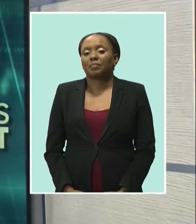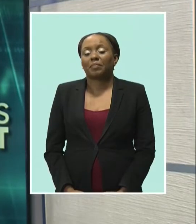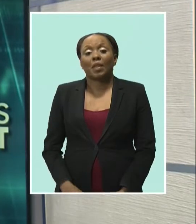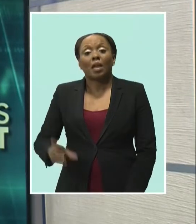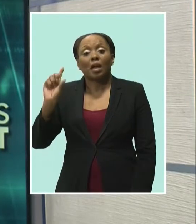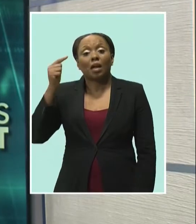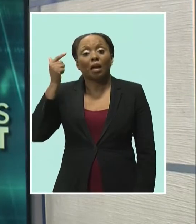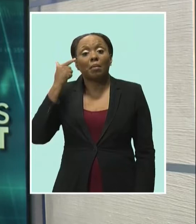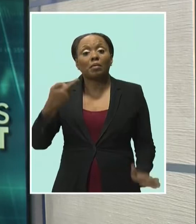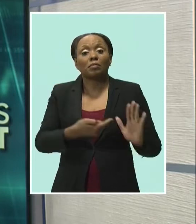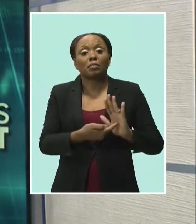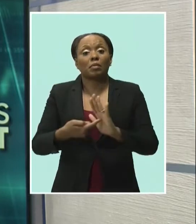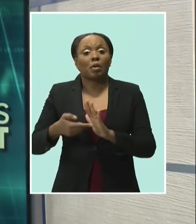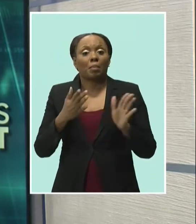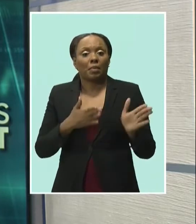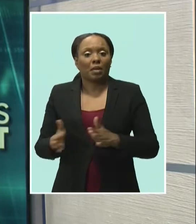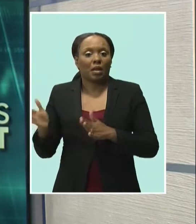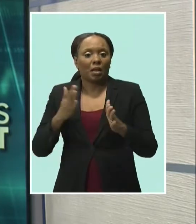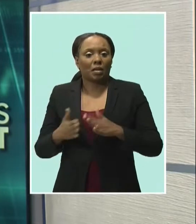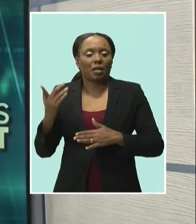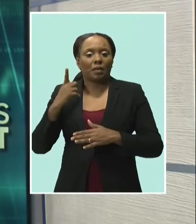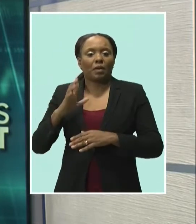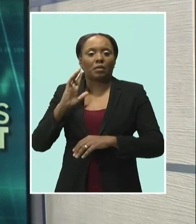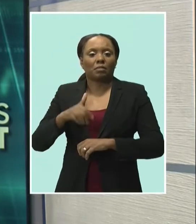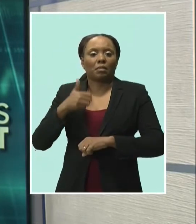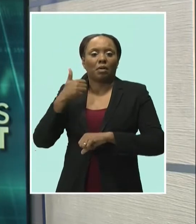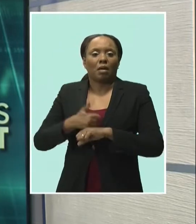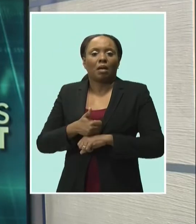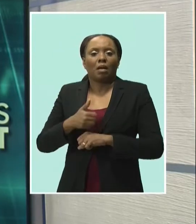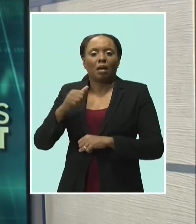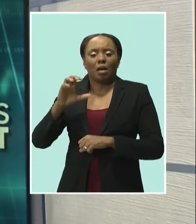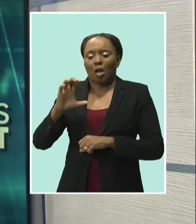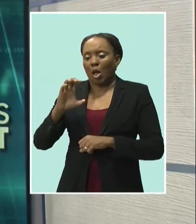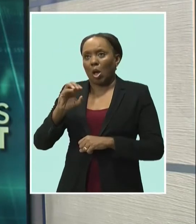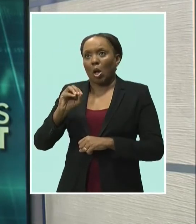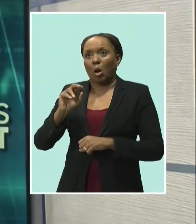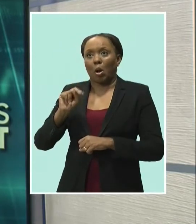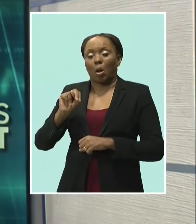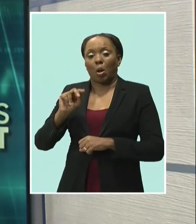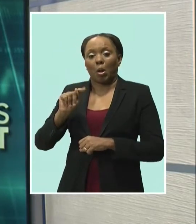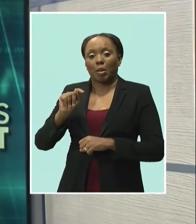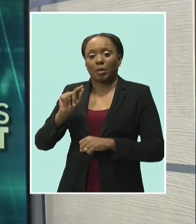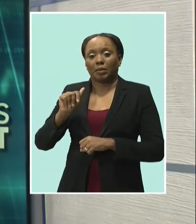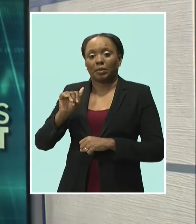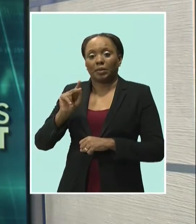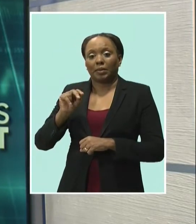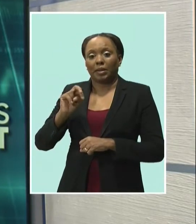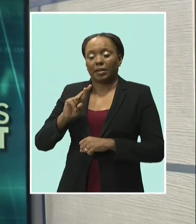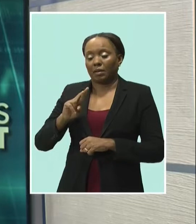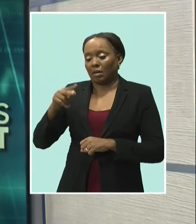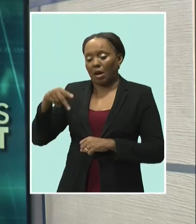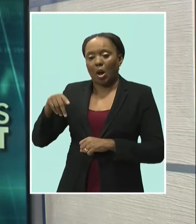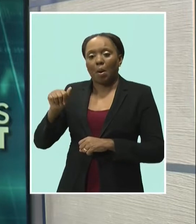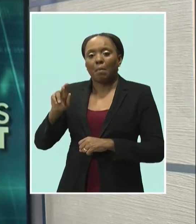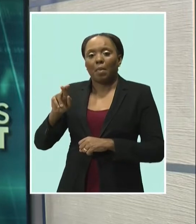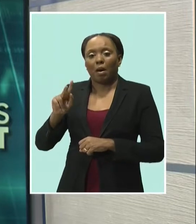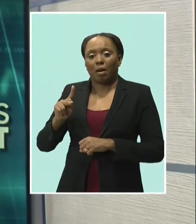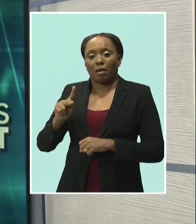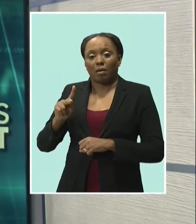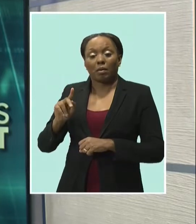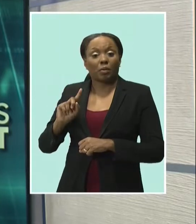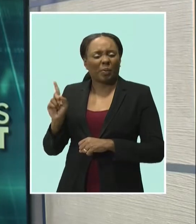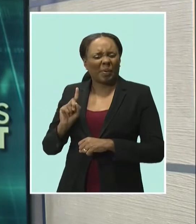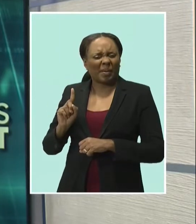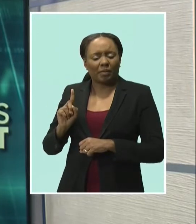Government has unveiled plans to erect a container park in St. Philip. Housing Minister Dr. William Duguid made the revelation during a press